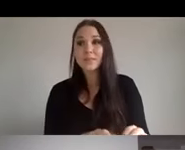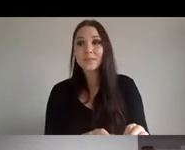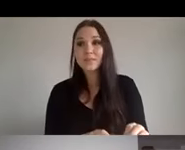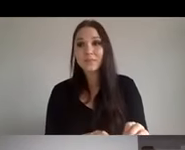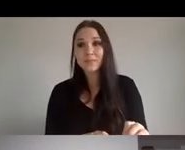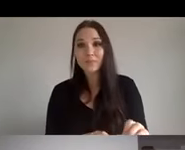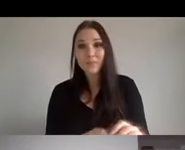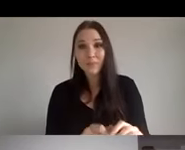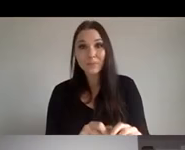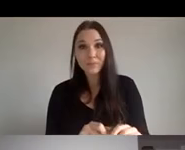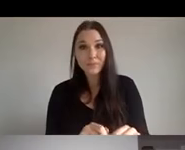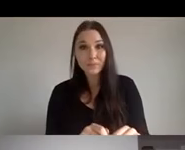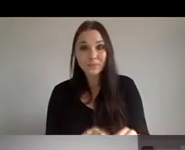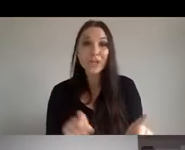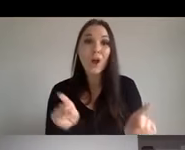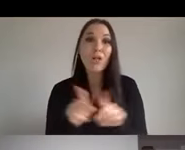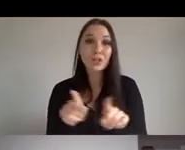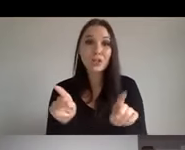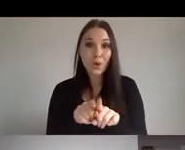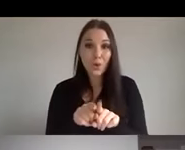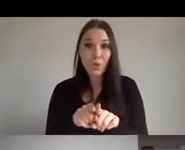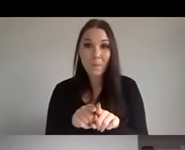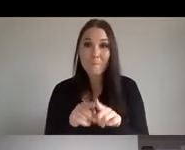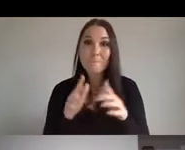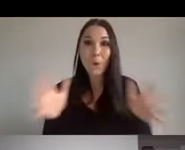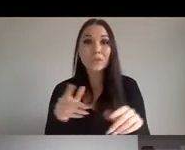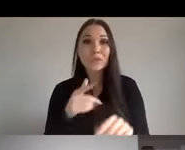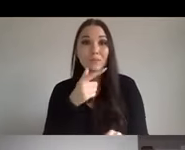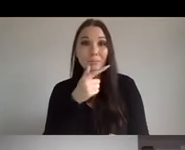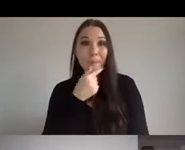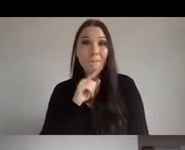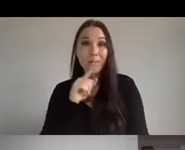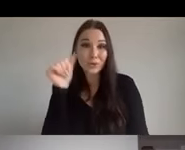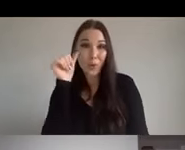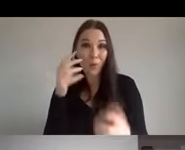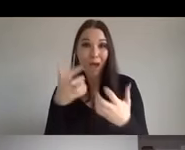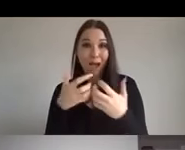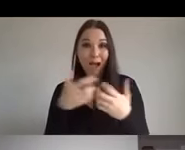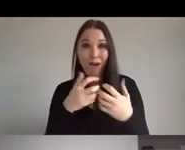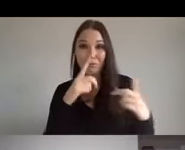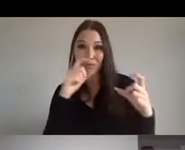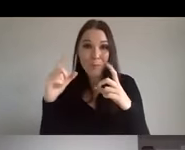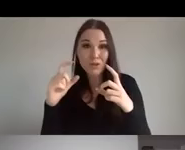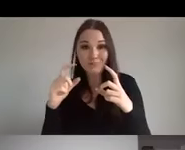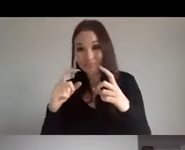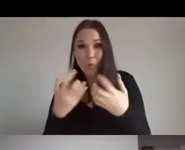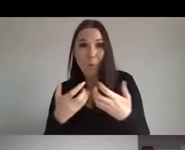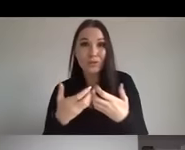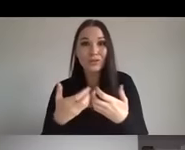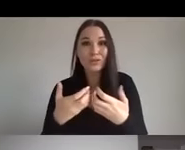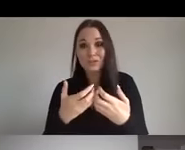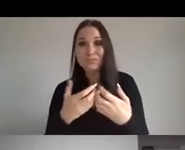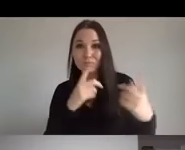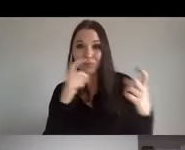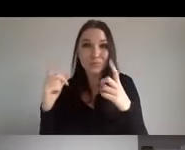And also important for us is that most people know how to operate a camera as opposed to an RFID system. So we don't have to put